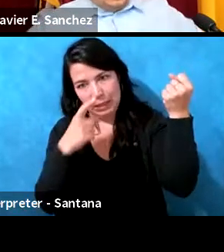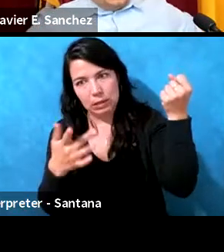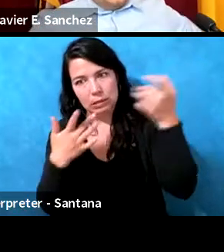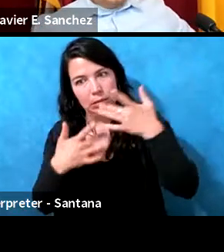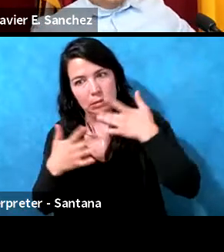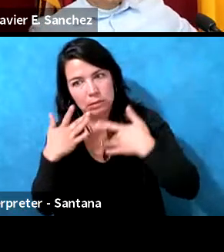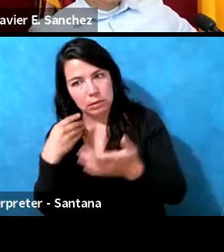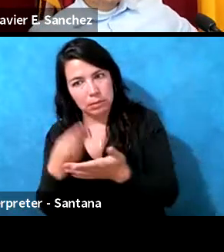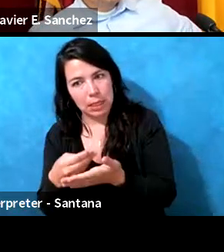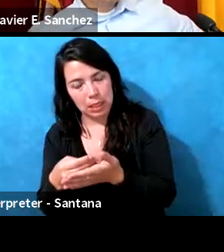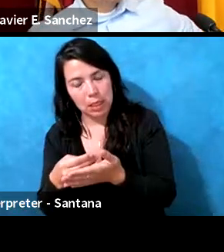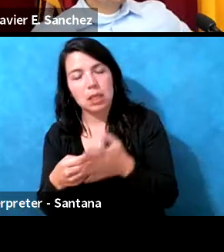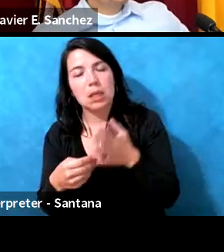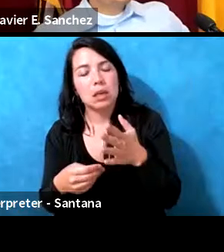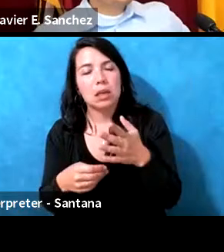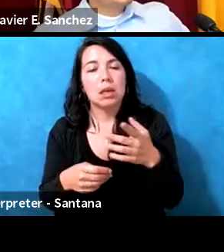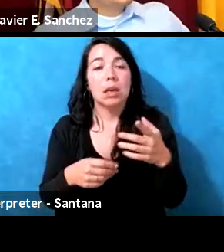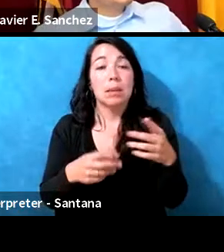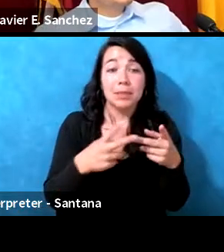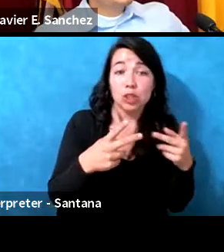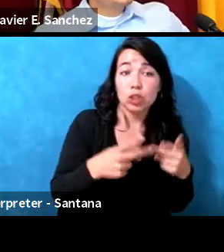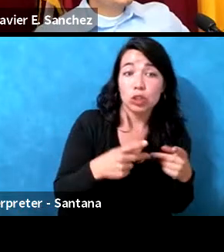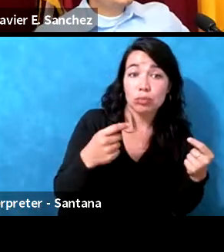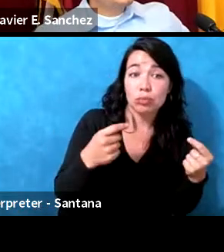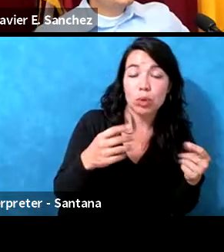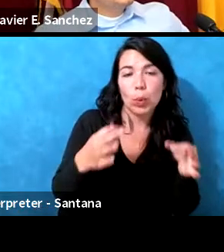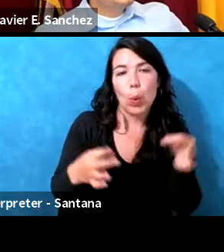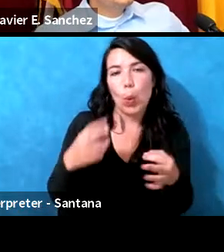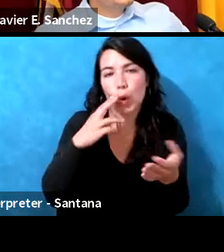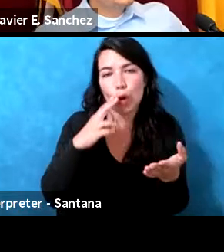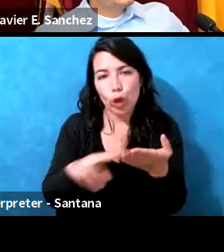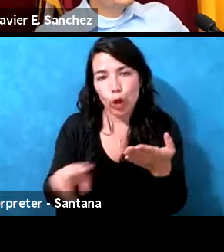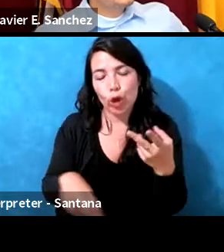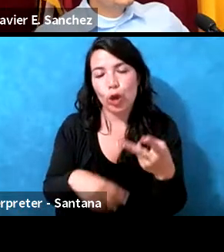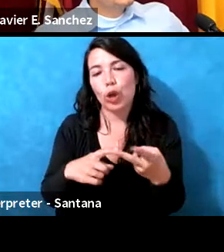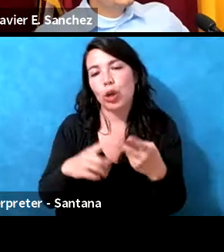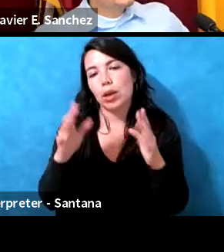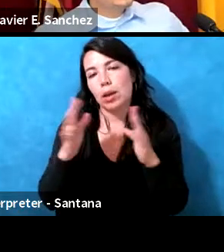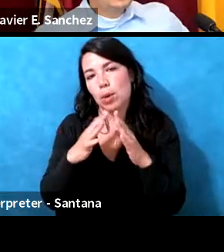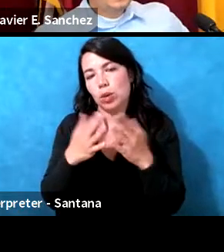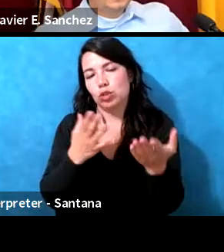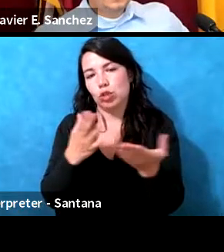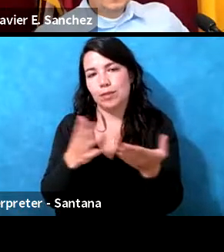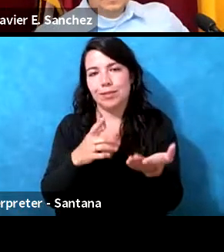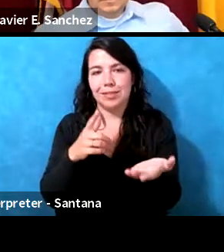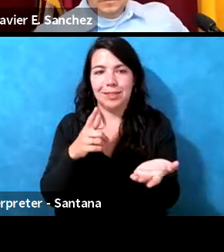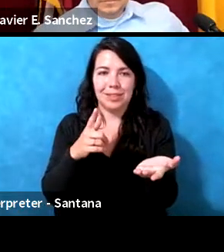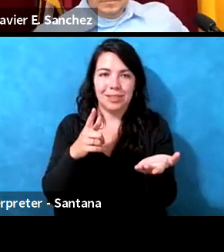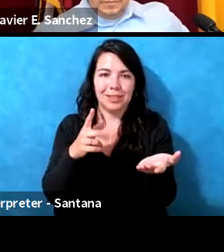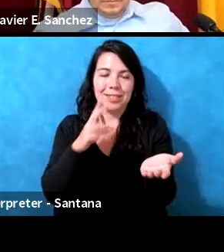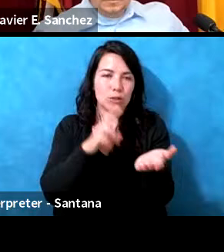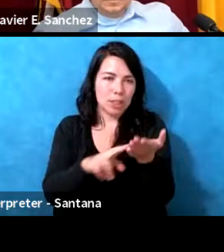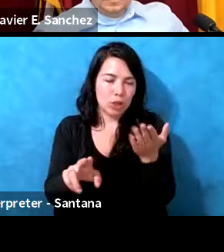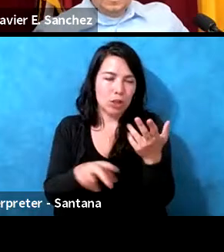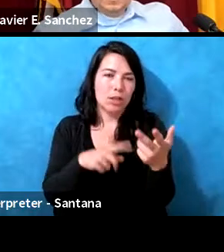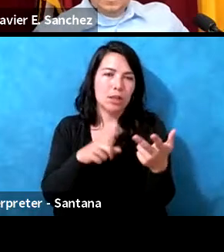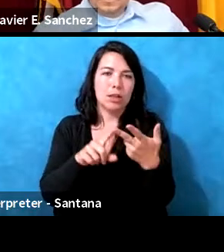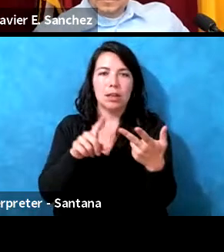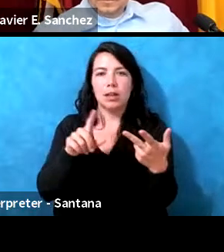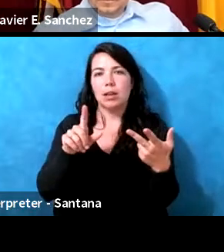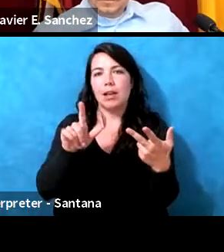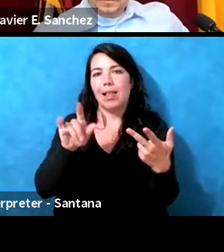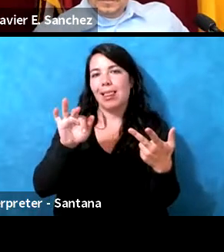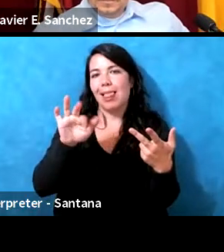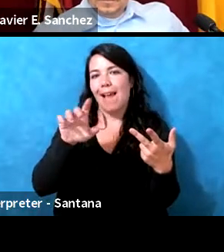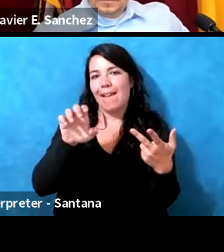constraints. That did include the court clerk, the community services admin, lifeguard, the GSD service worker,